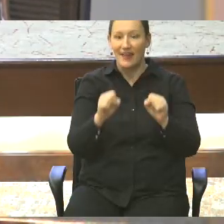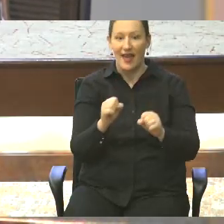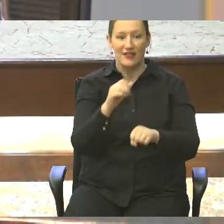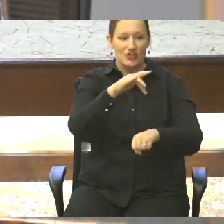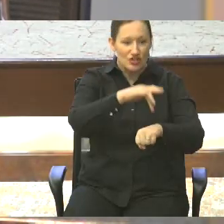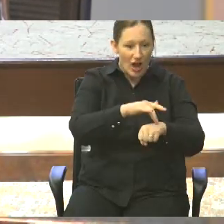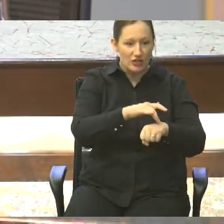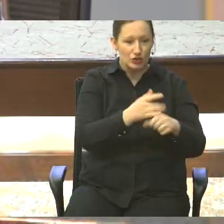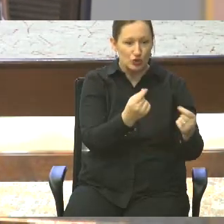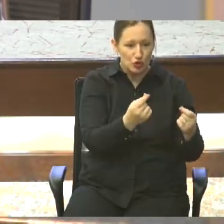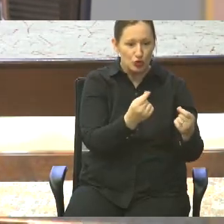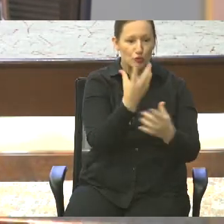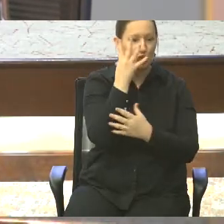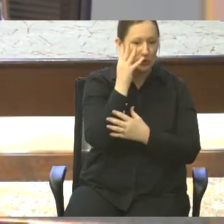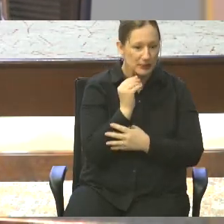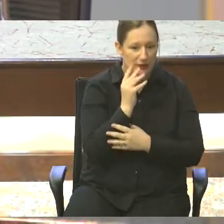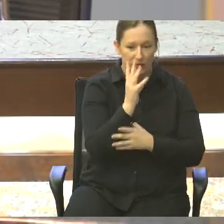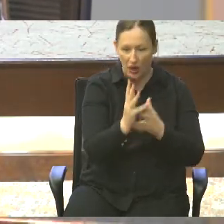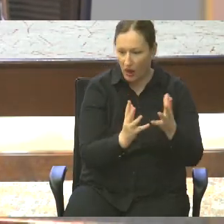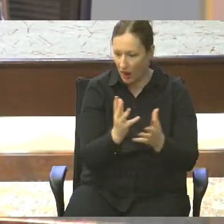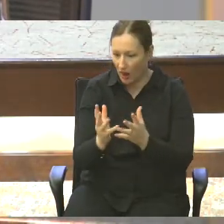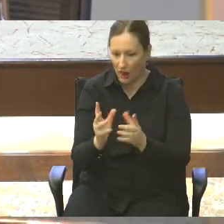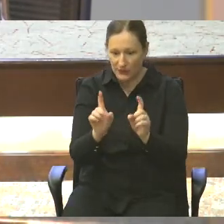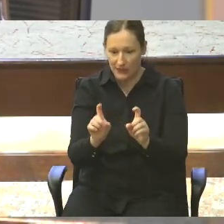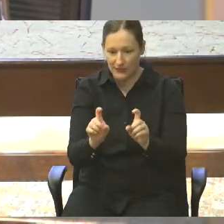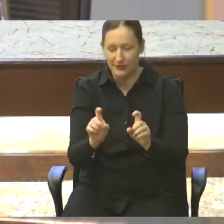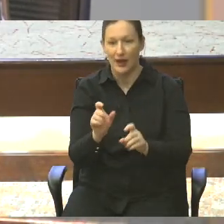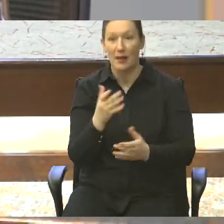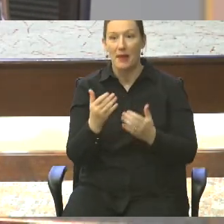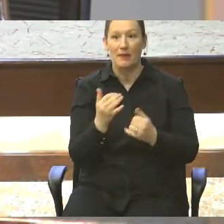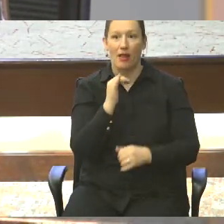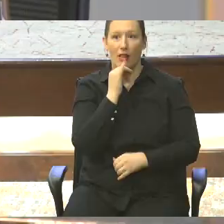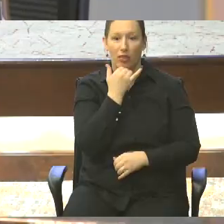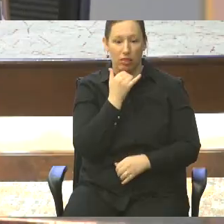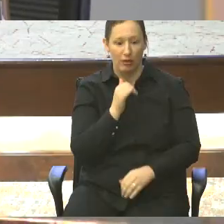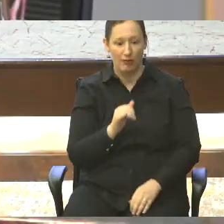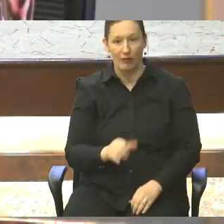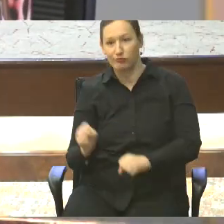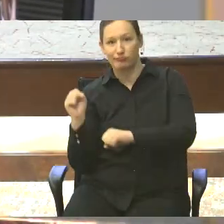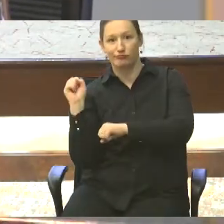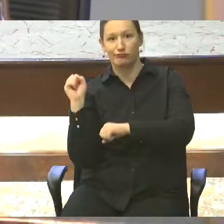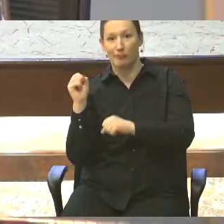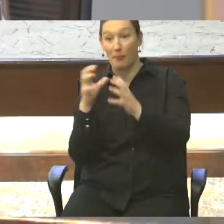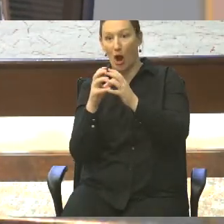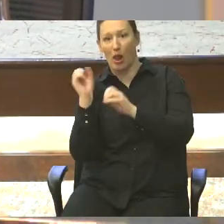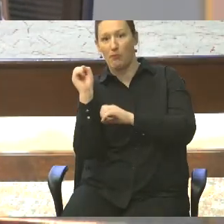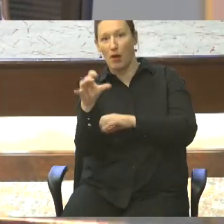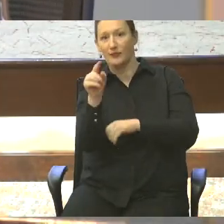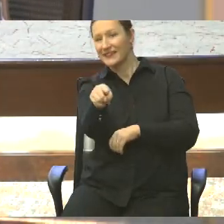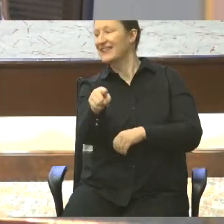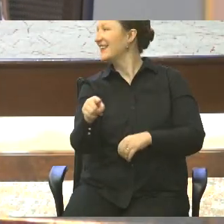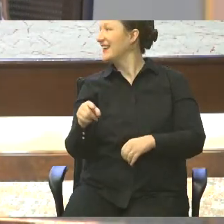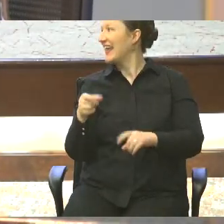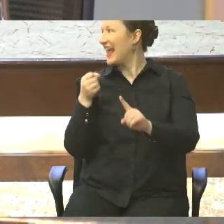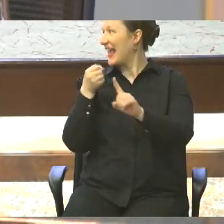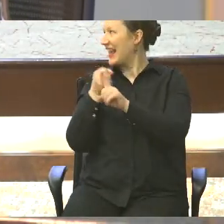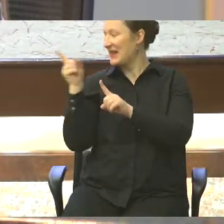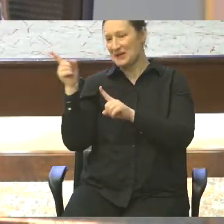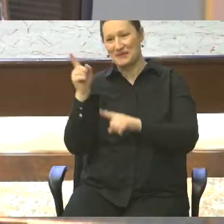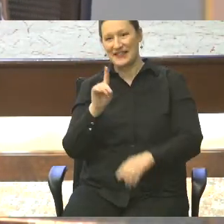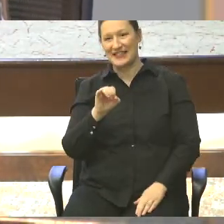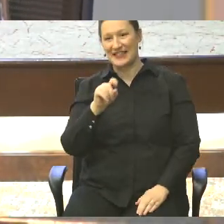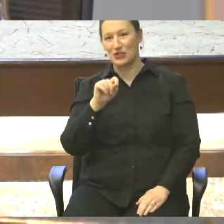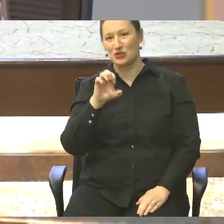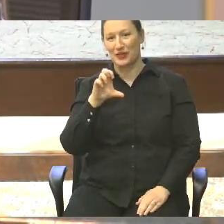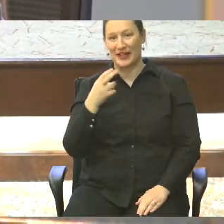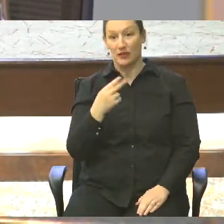on and touch and, you know, accidentally maybe hit Deidre with a ball with that air pump thing. Yes.